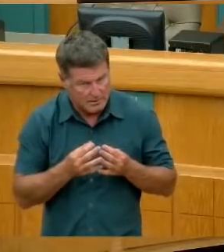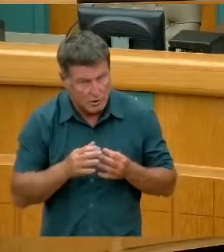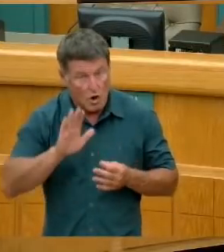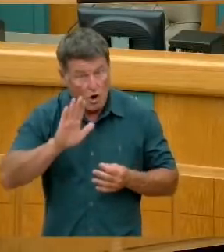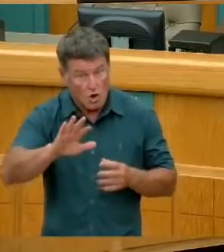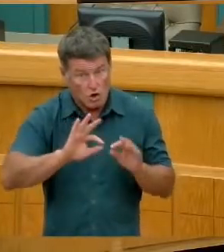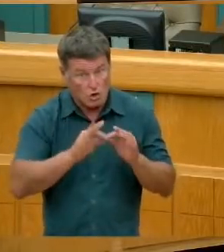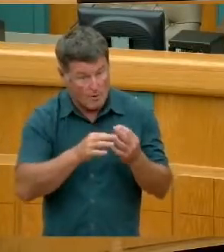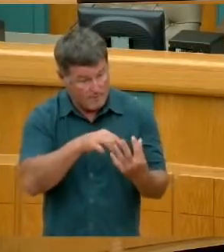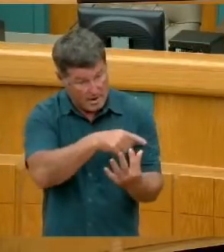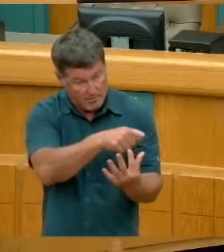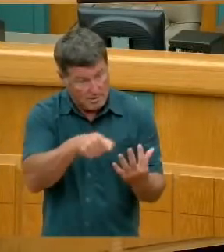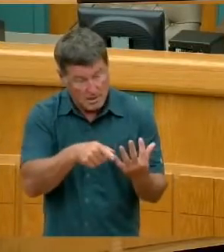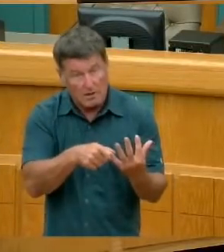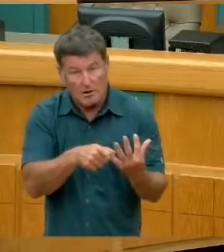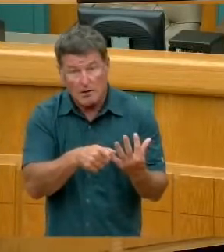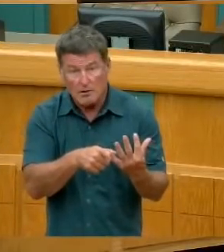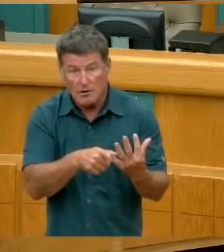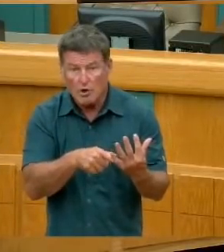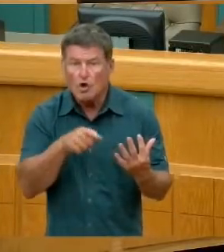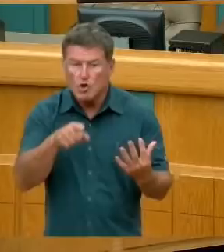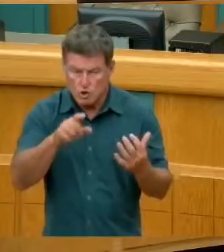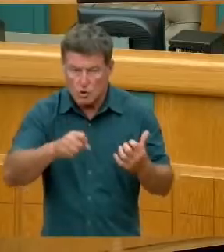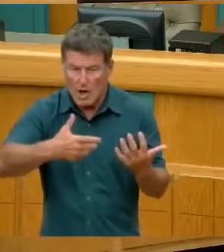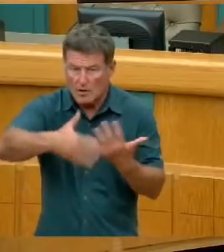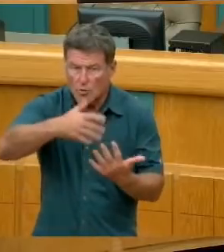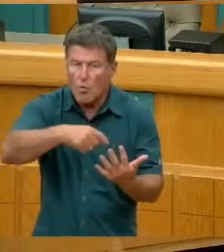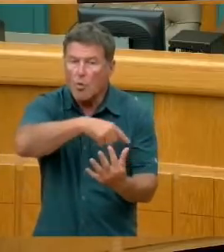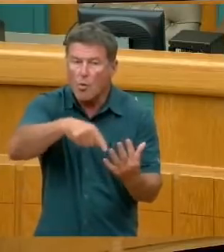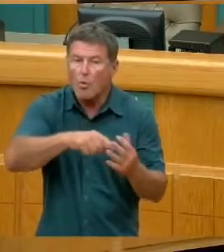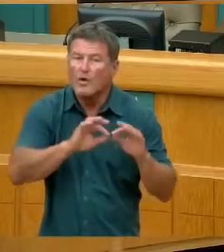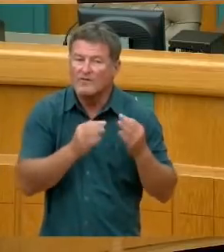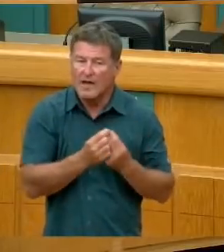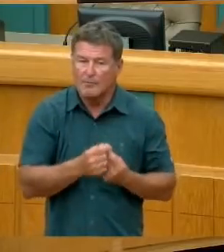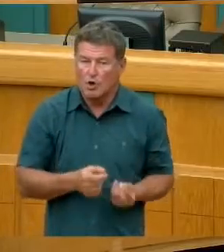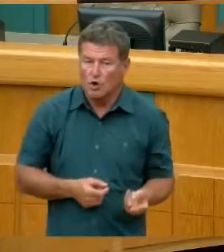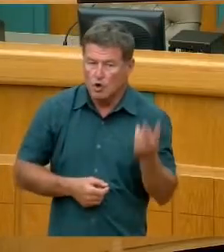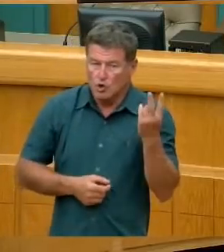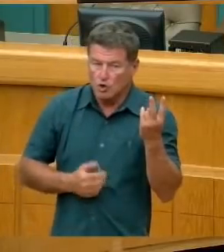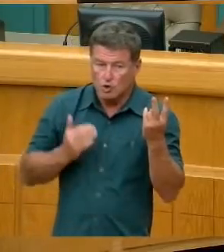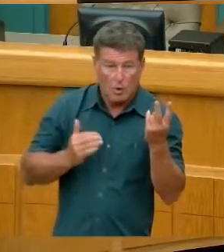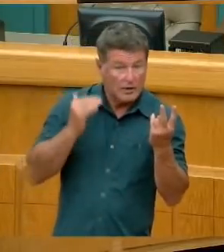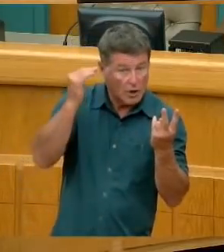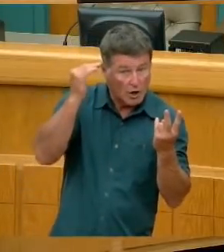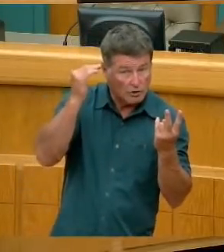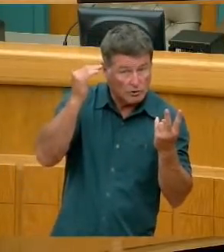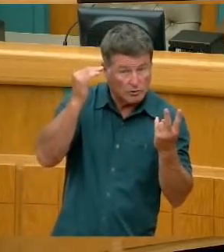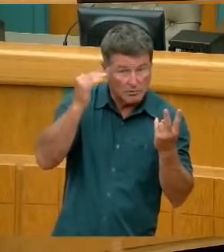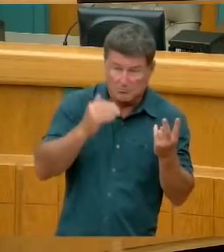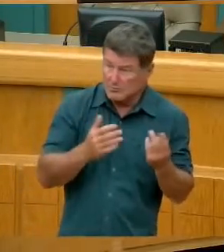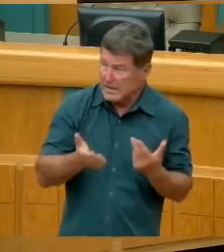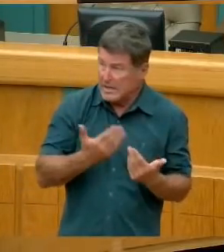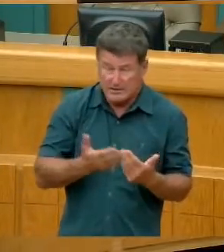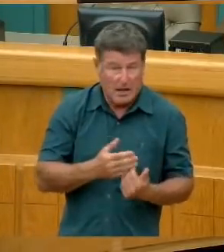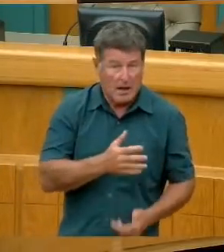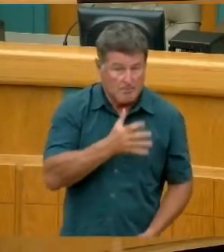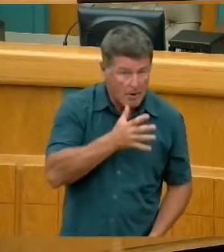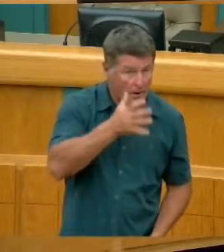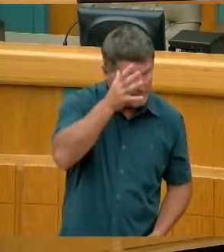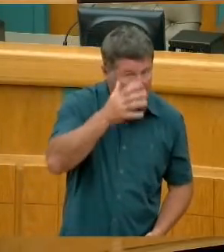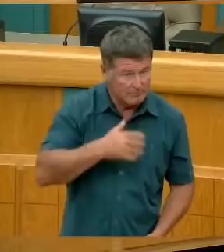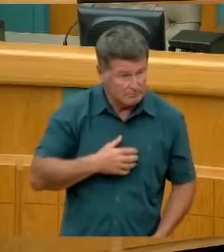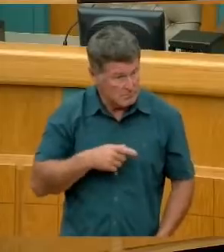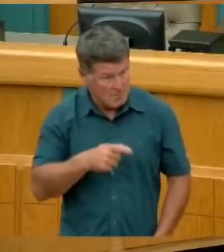members. These family members are the ones that you are free to be around. 2 adults in a household,